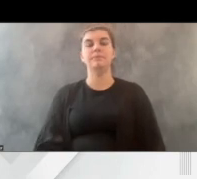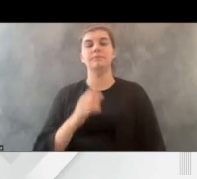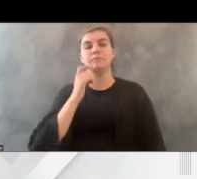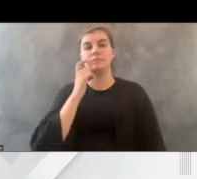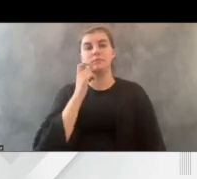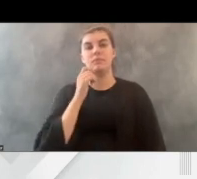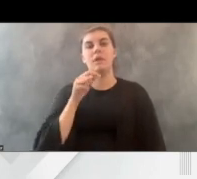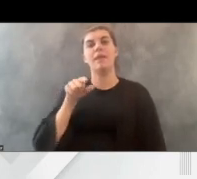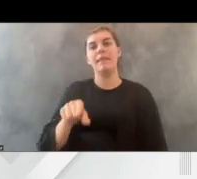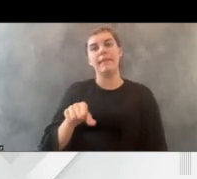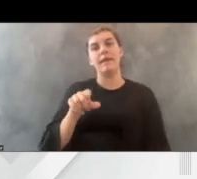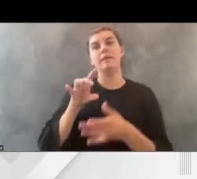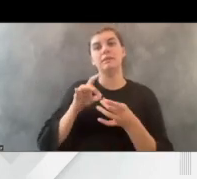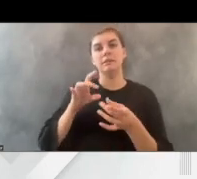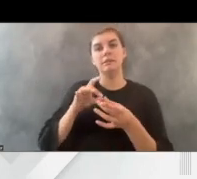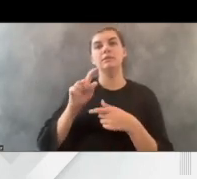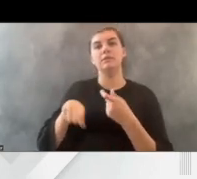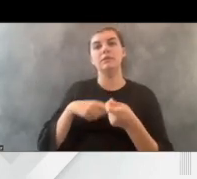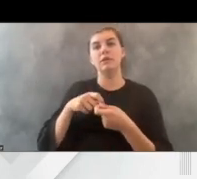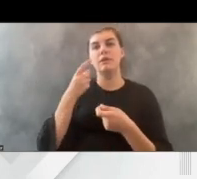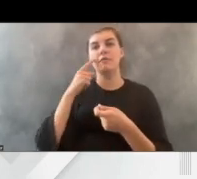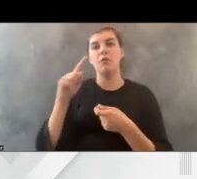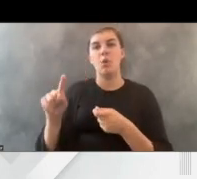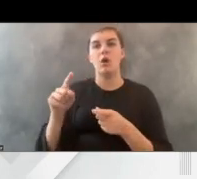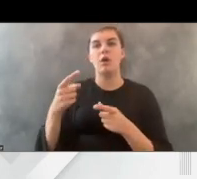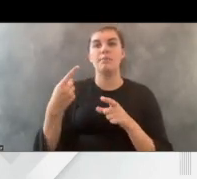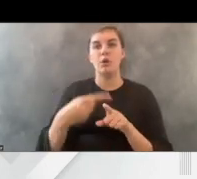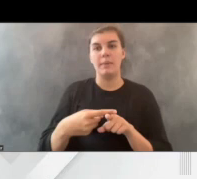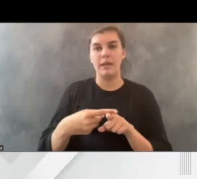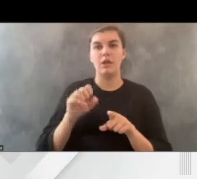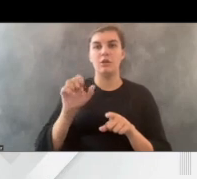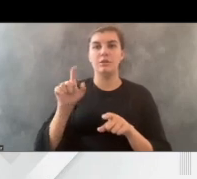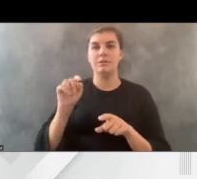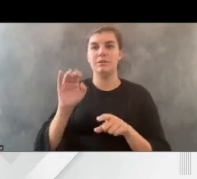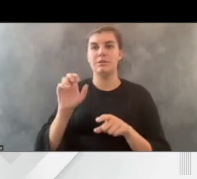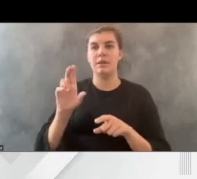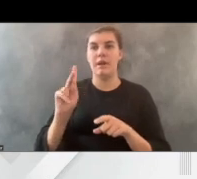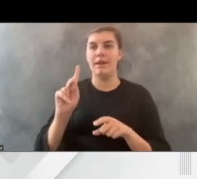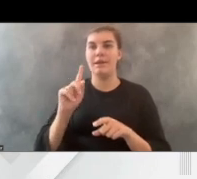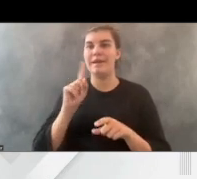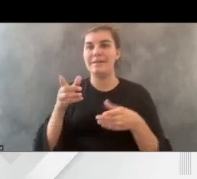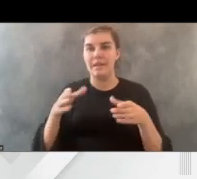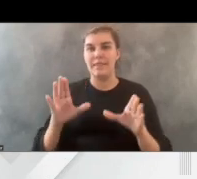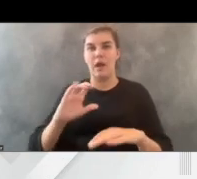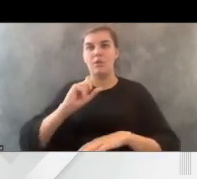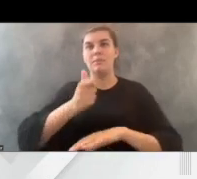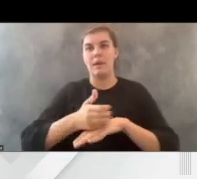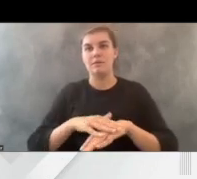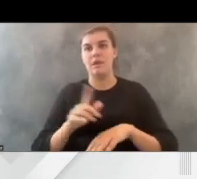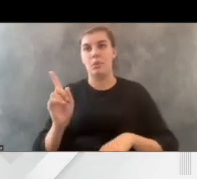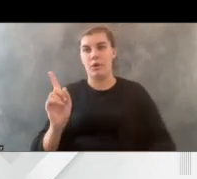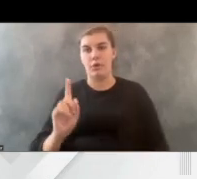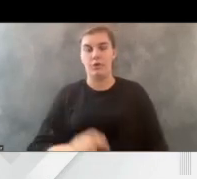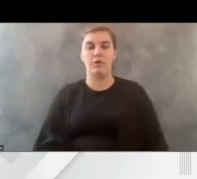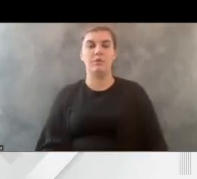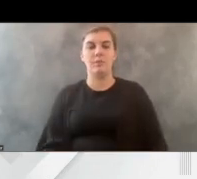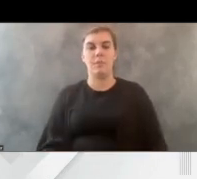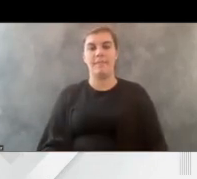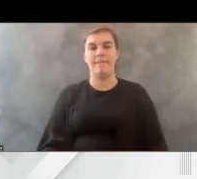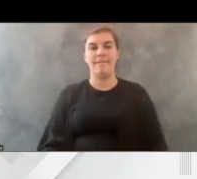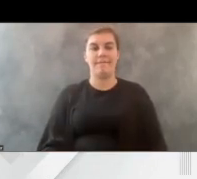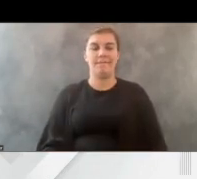curb ramps and blended transitions, and those include width. The width of curb ramp runs,